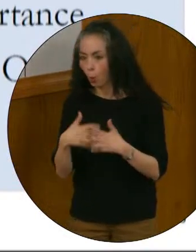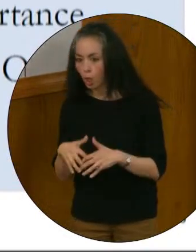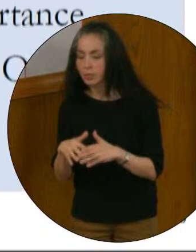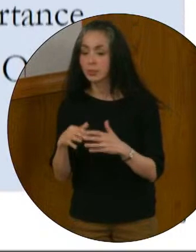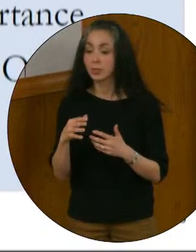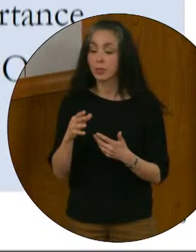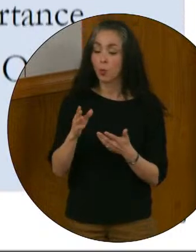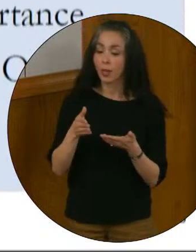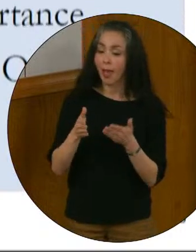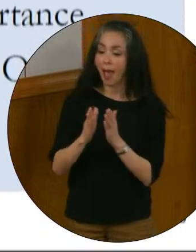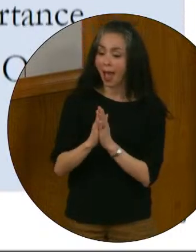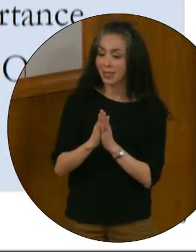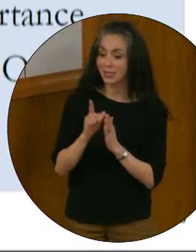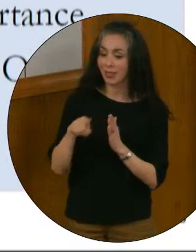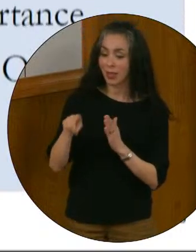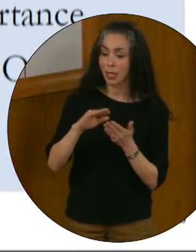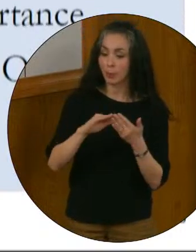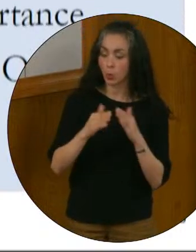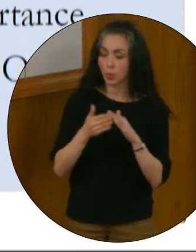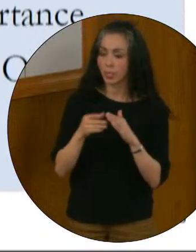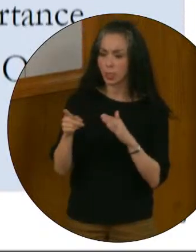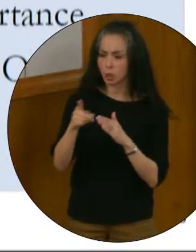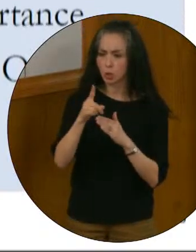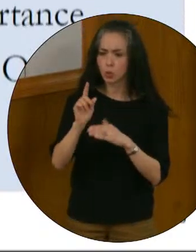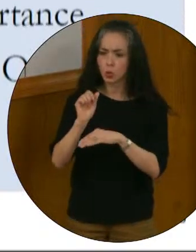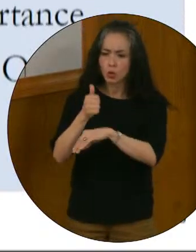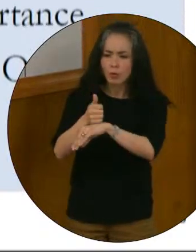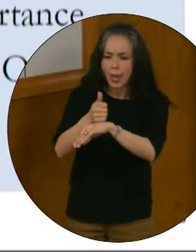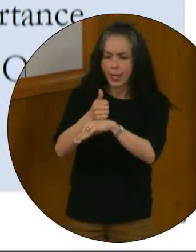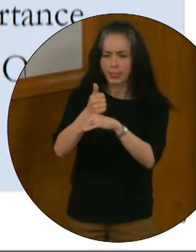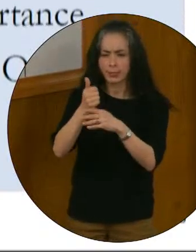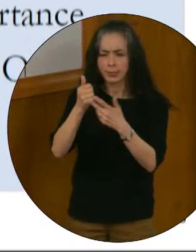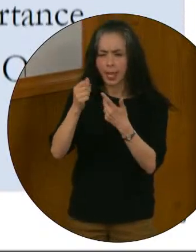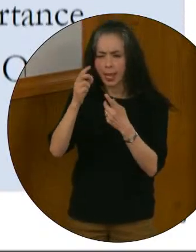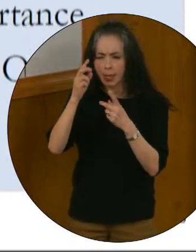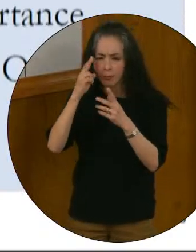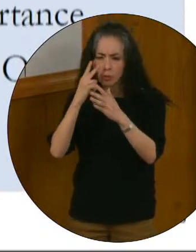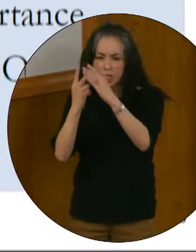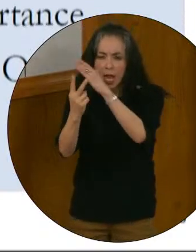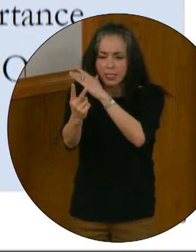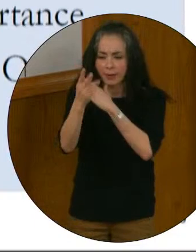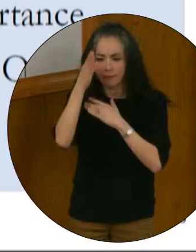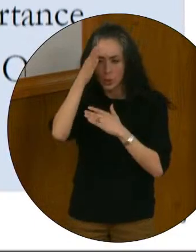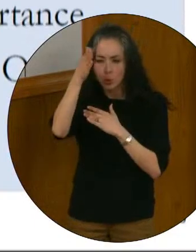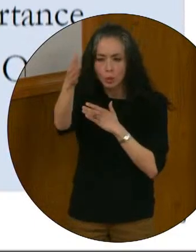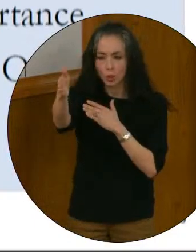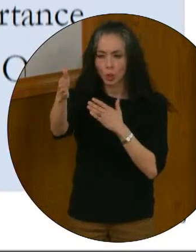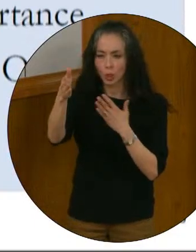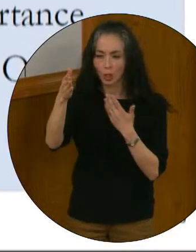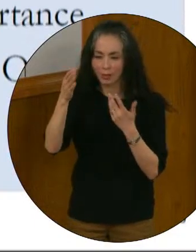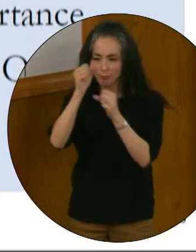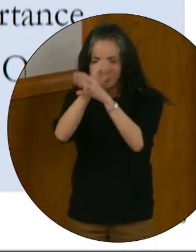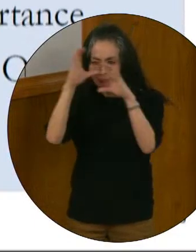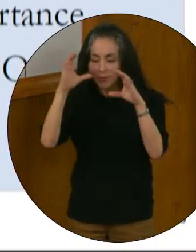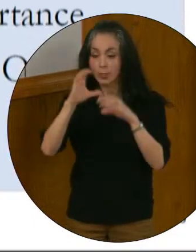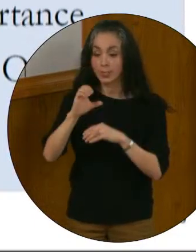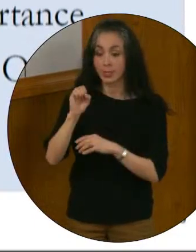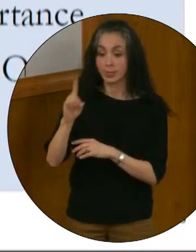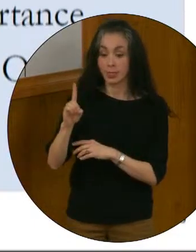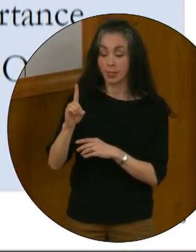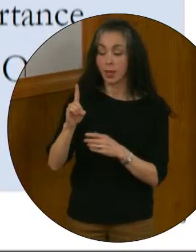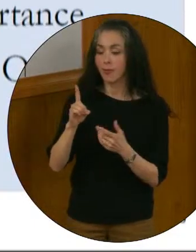to create a projected future vision, their hopes and dreams for CCSD. And then finally, we asked them